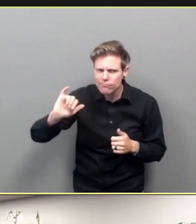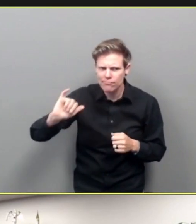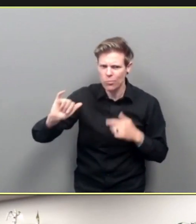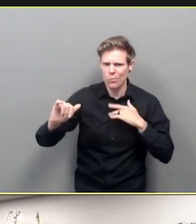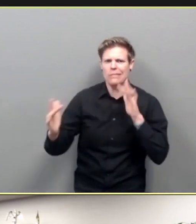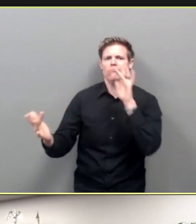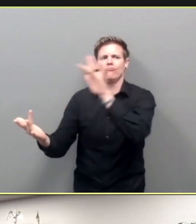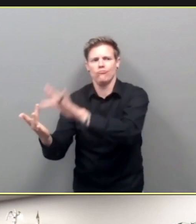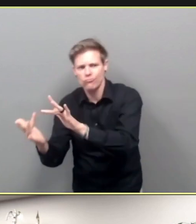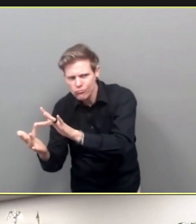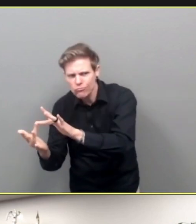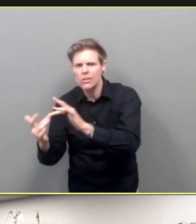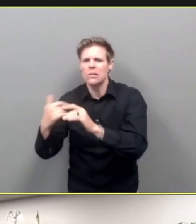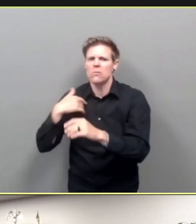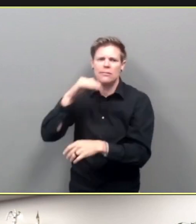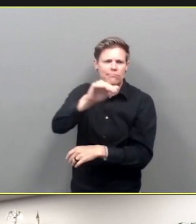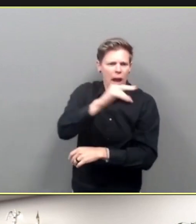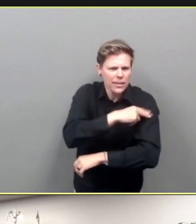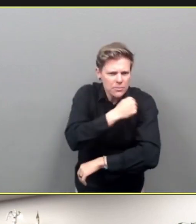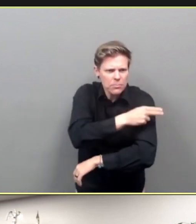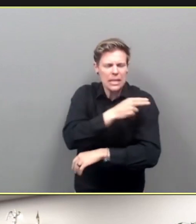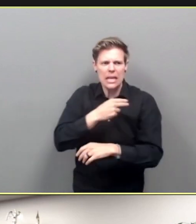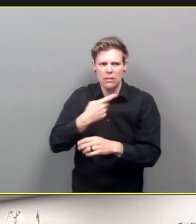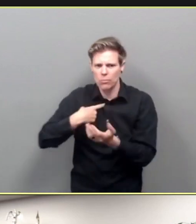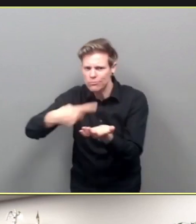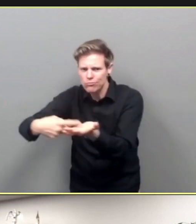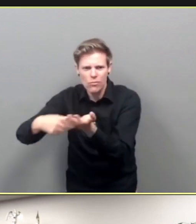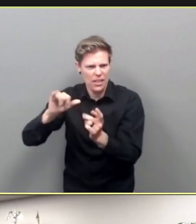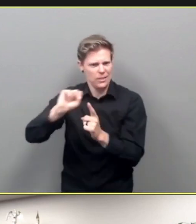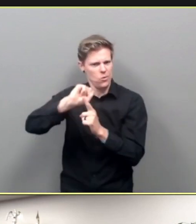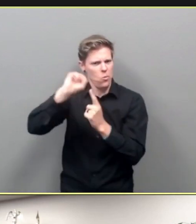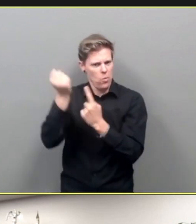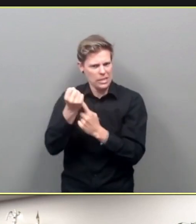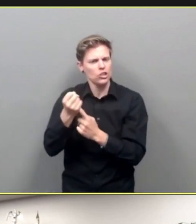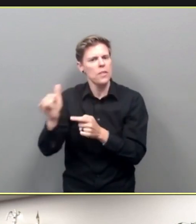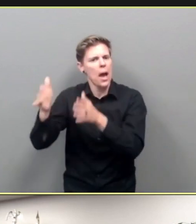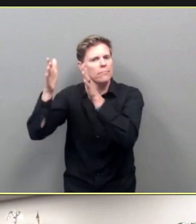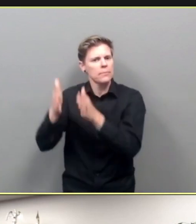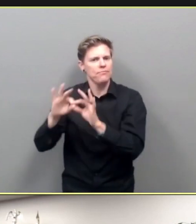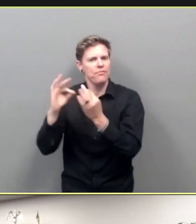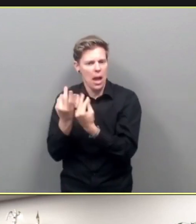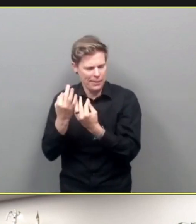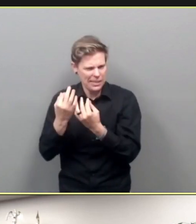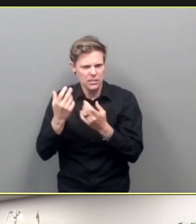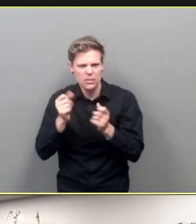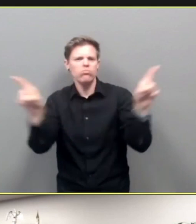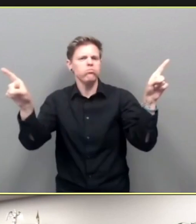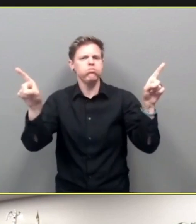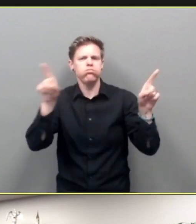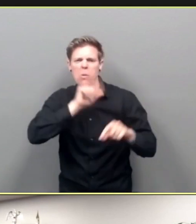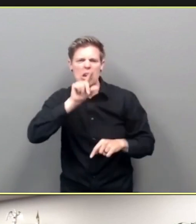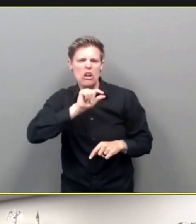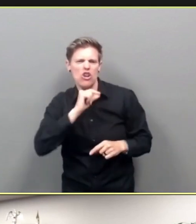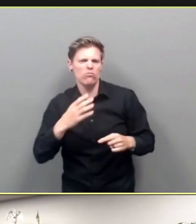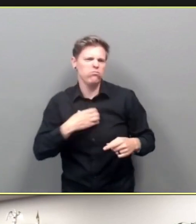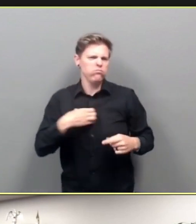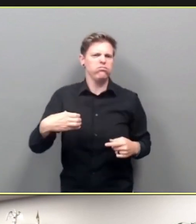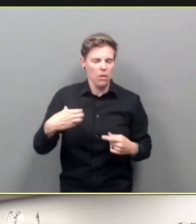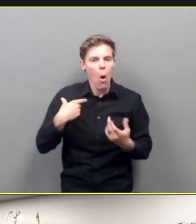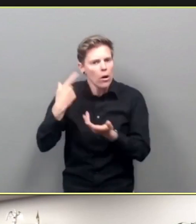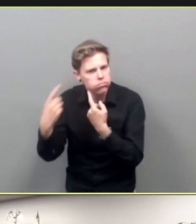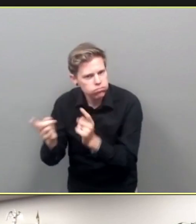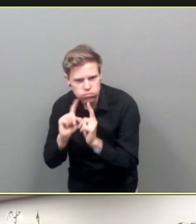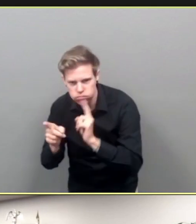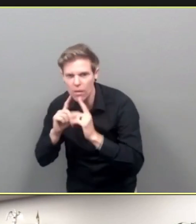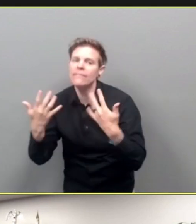hospital. We talked to the folks at a potential referring hospital. But at the time, and this is like, 20